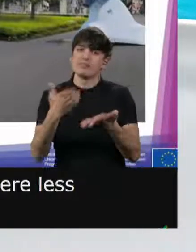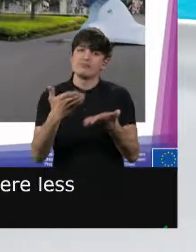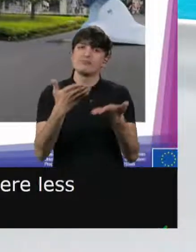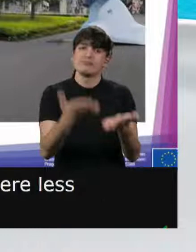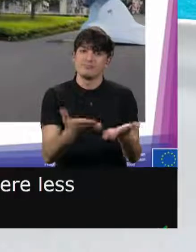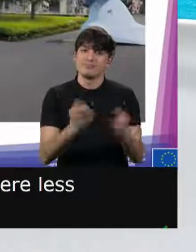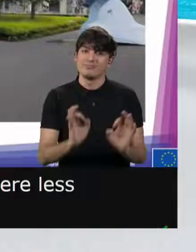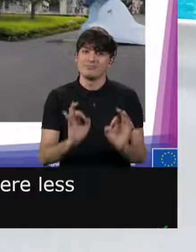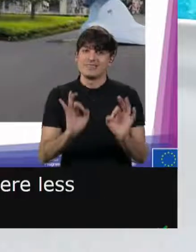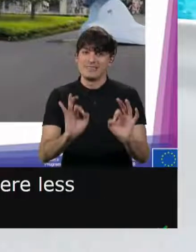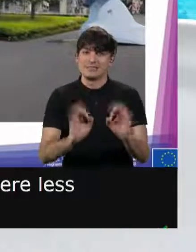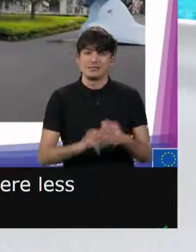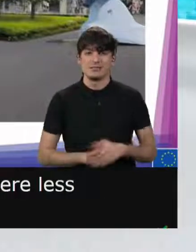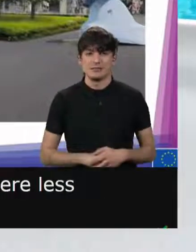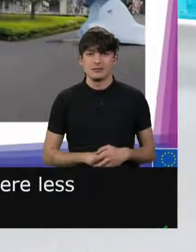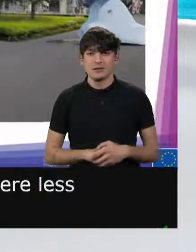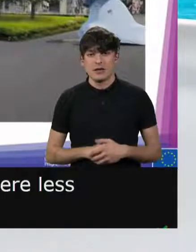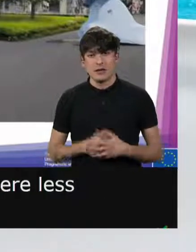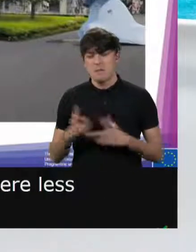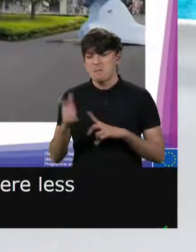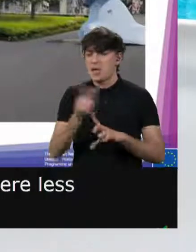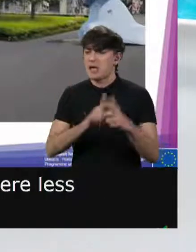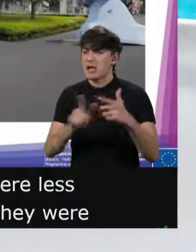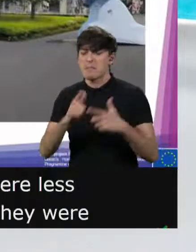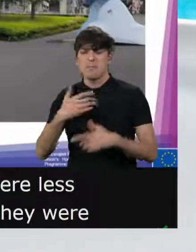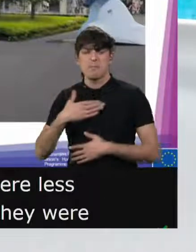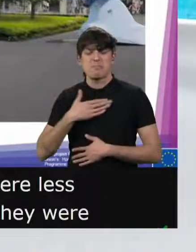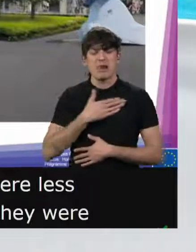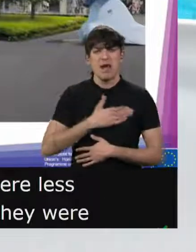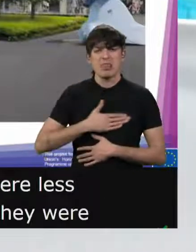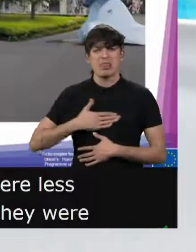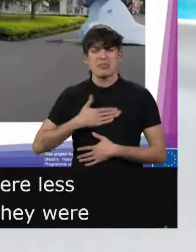about the transport form they were taking.